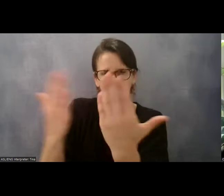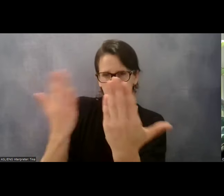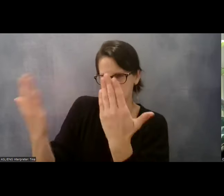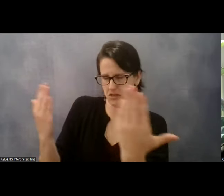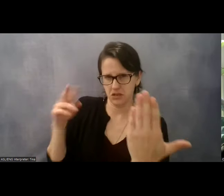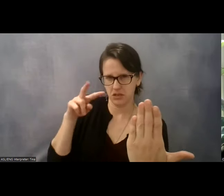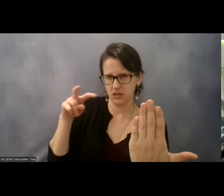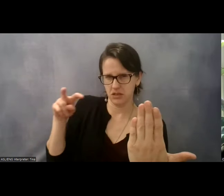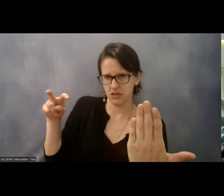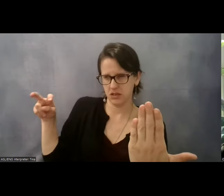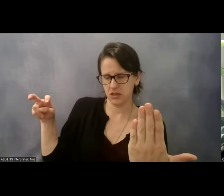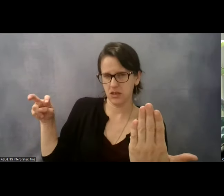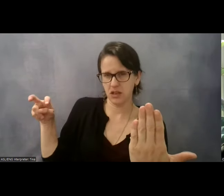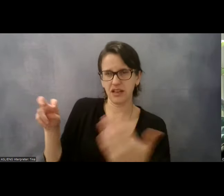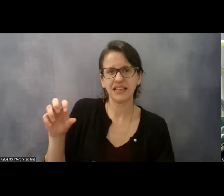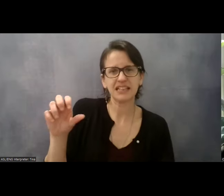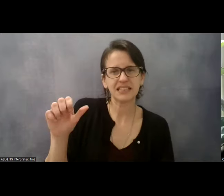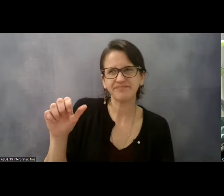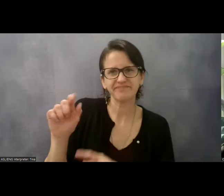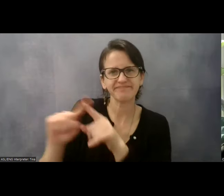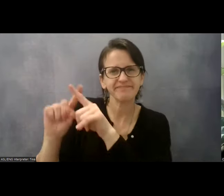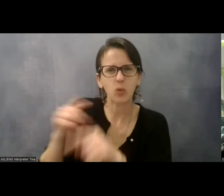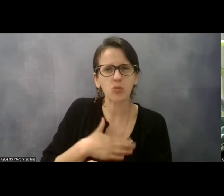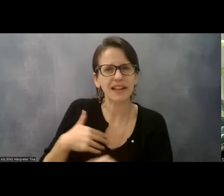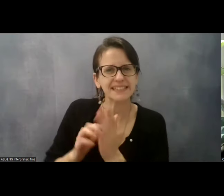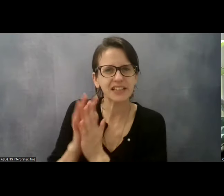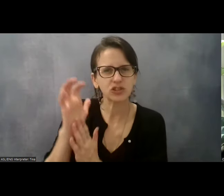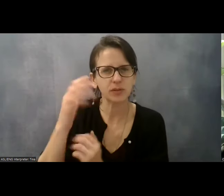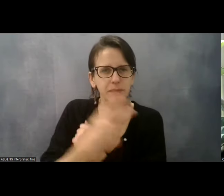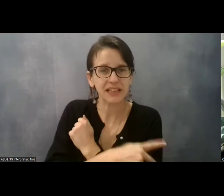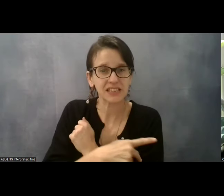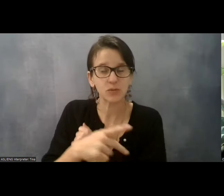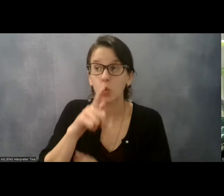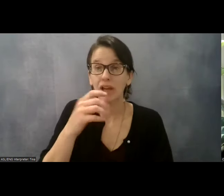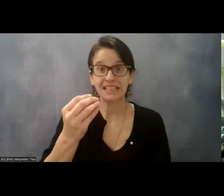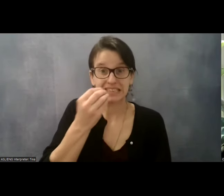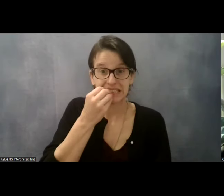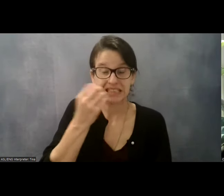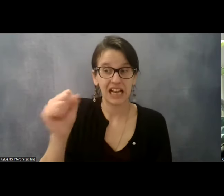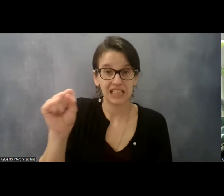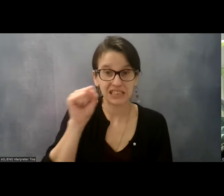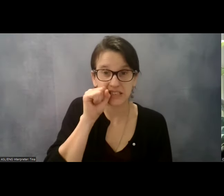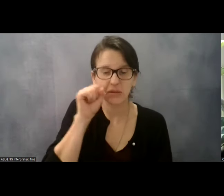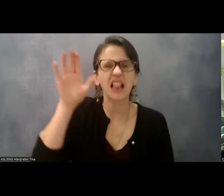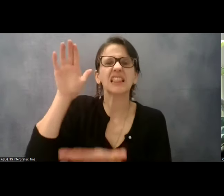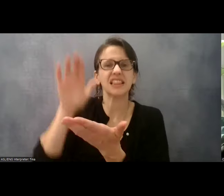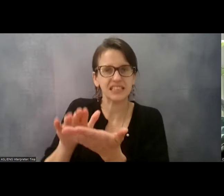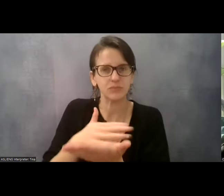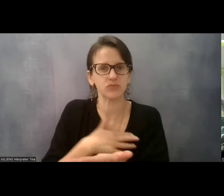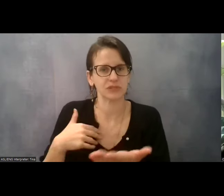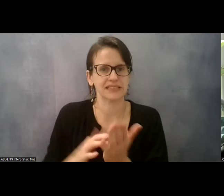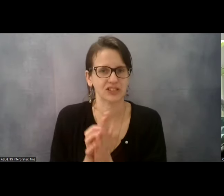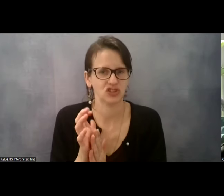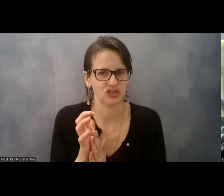patients, researchers found that eating carrots was associated with lower risk of breast cancer across the board. And